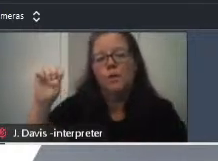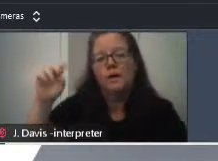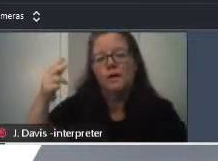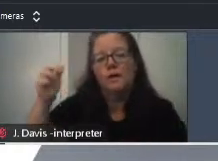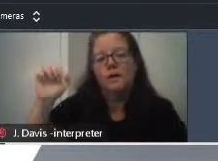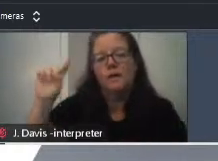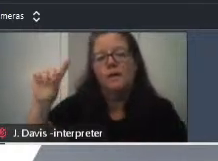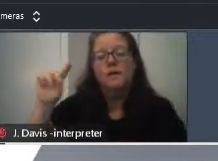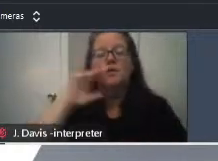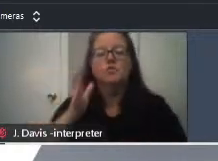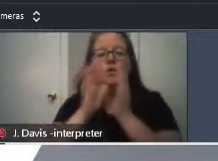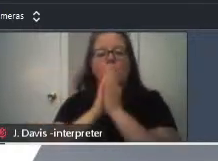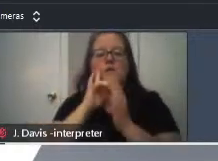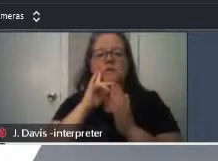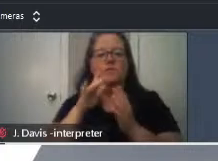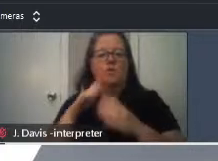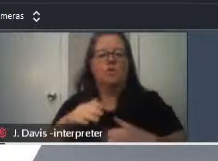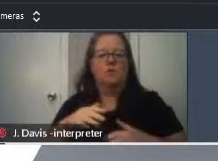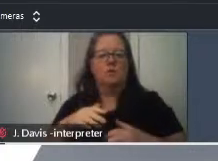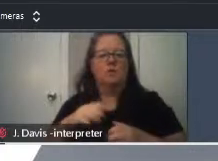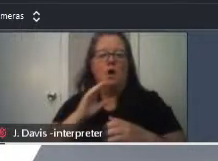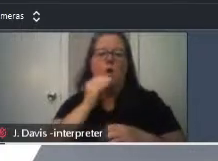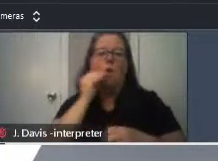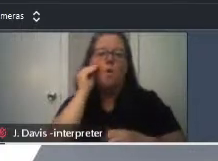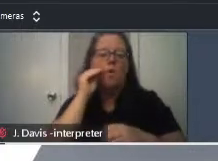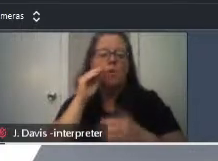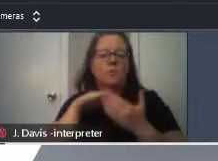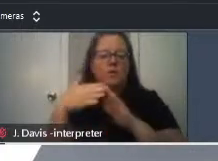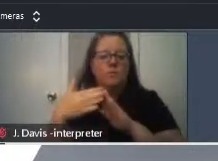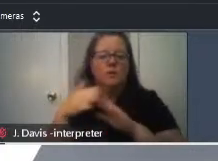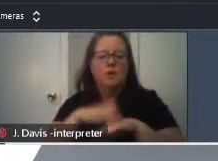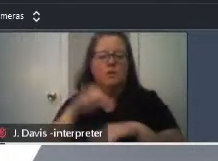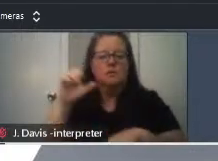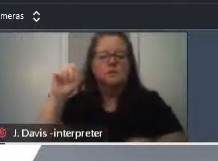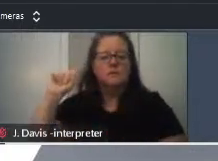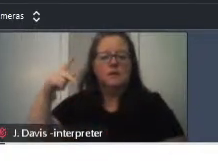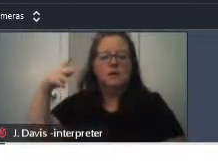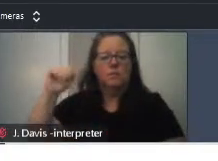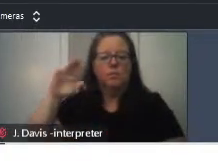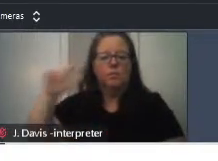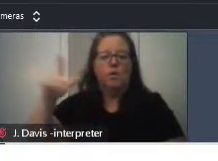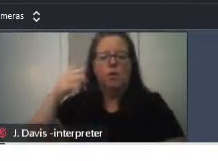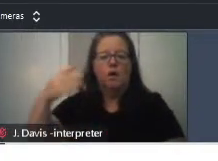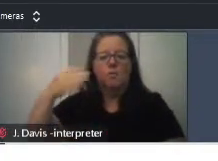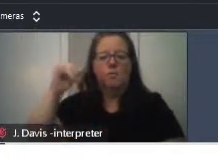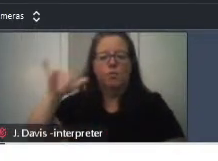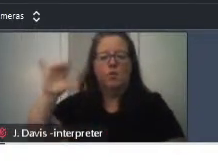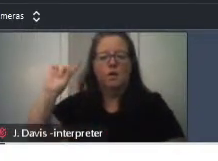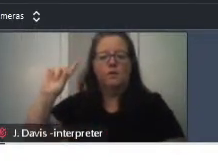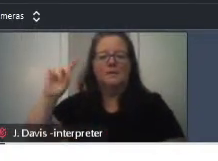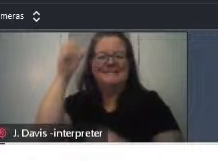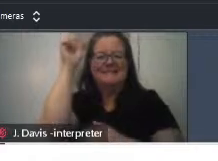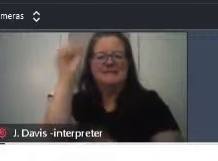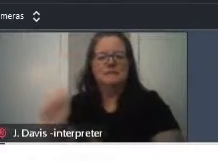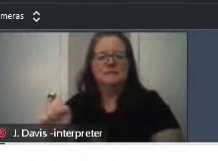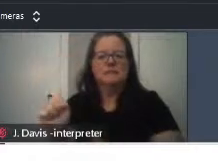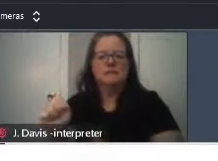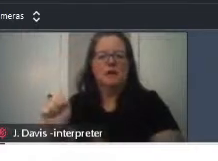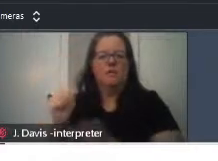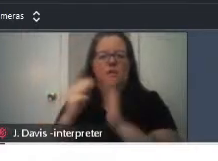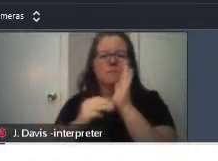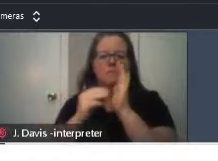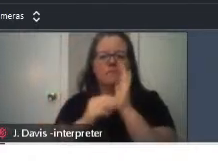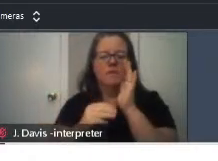a residential community at the corner of St. Paul and Boyd. Next slide. This is in the South Memphis